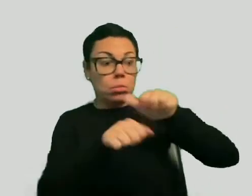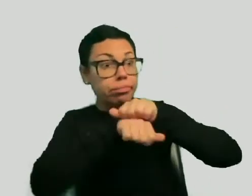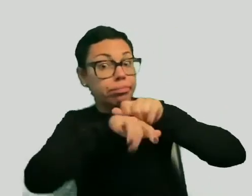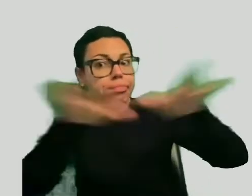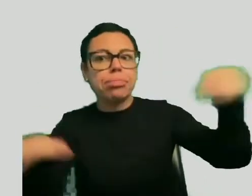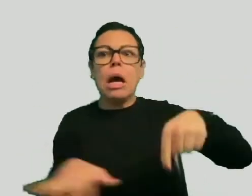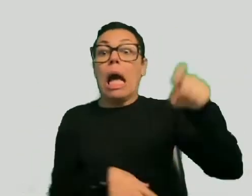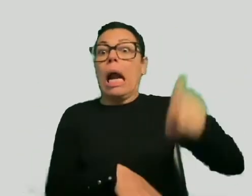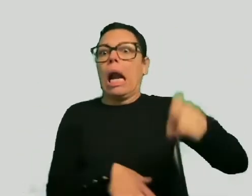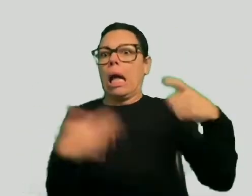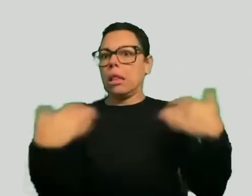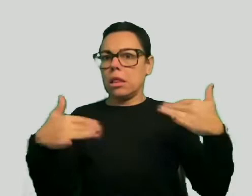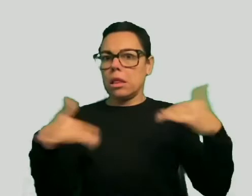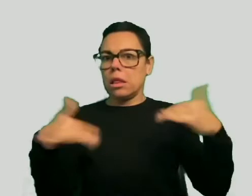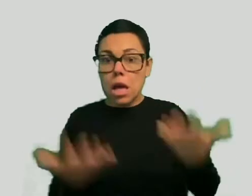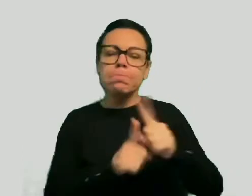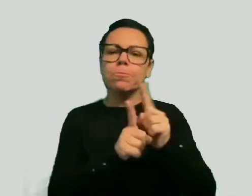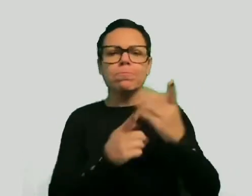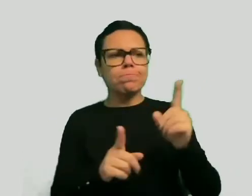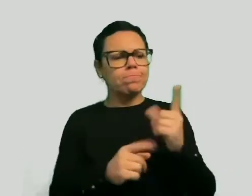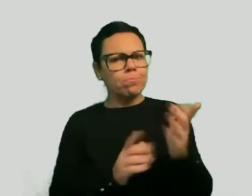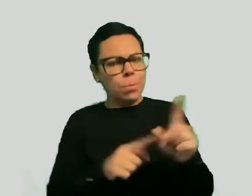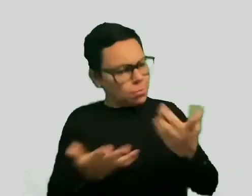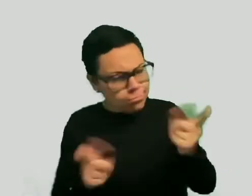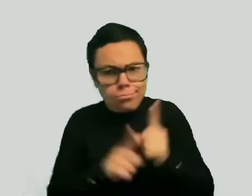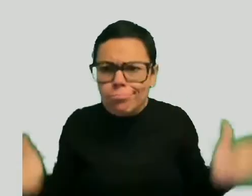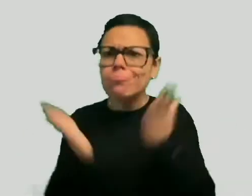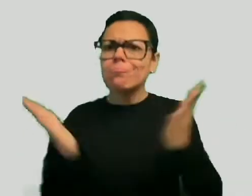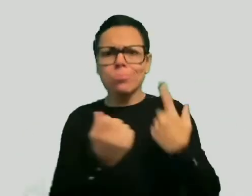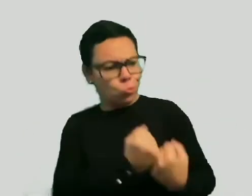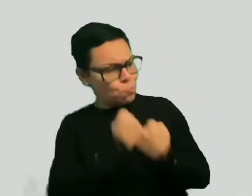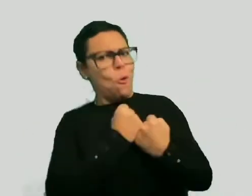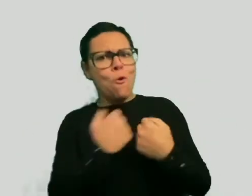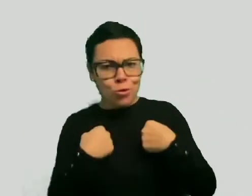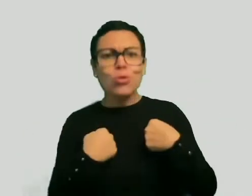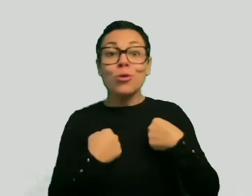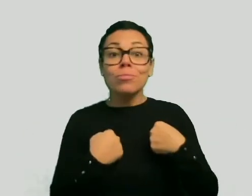you. We're definitely going to do that. Okay, throw the microphone to someone on your left. Okay. Careful for